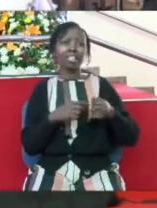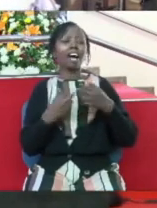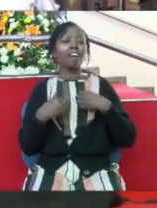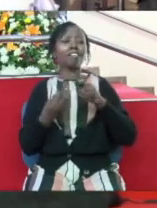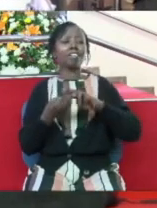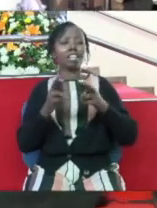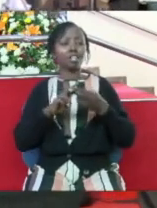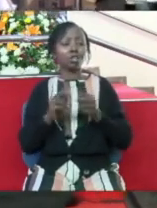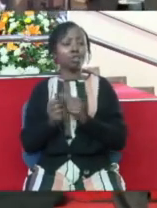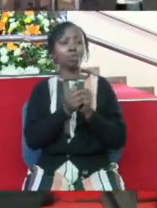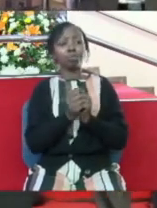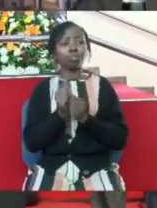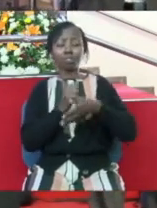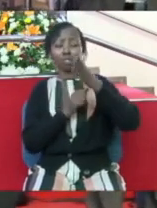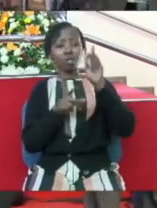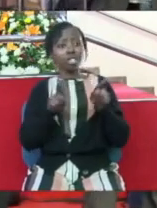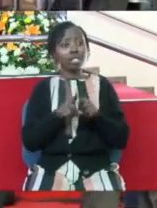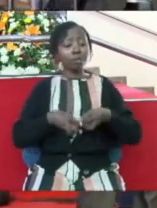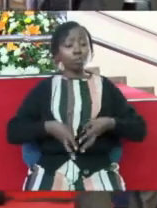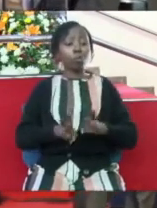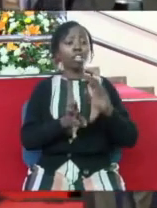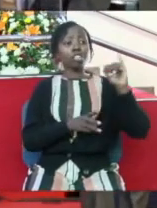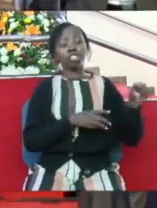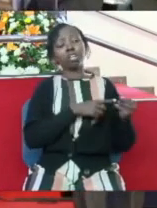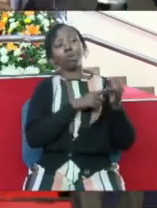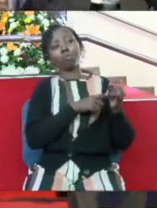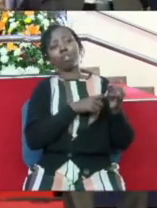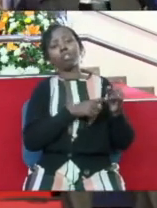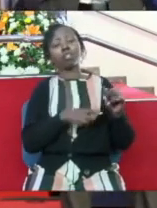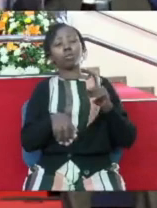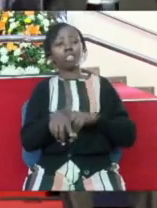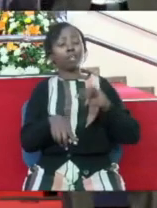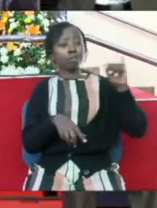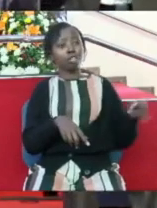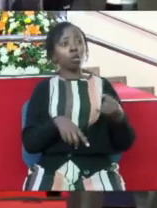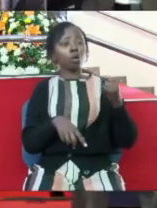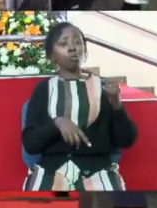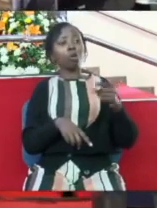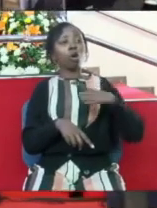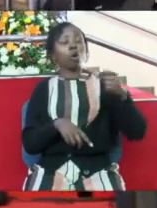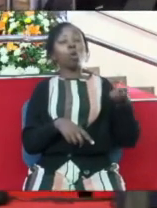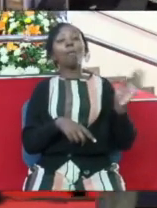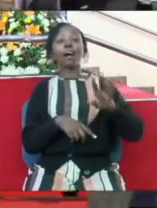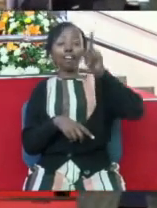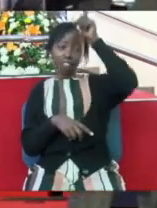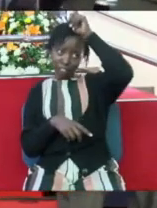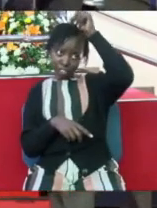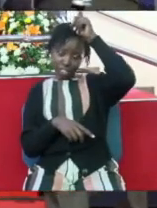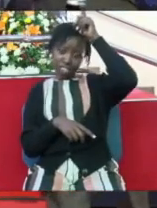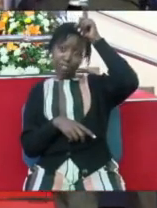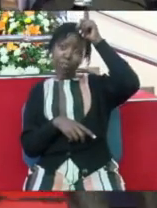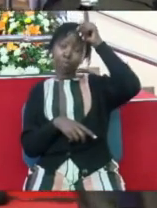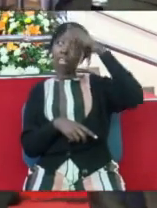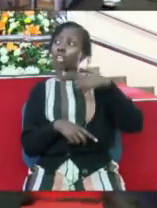But a time came. Lakini wakati ulifika. And Jacob was going back to his motherland. Alikuwa akirudi kwenye nchi ya mama yake. And he got to a place.